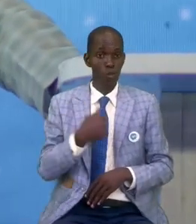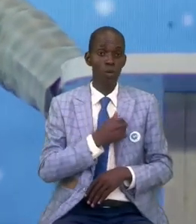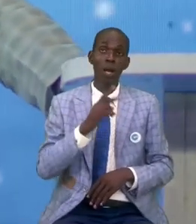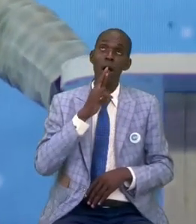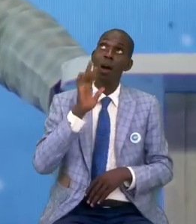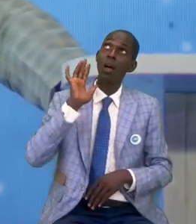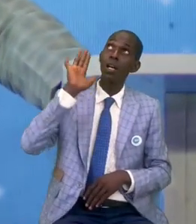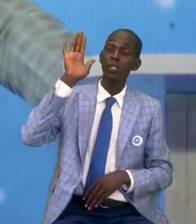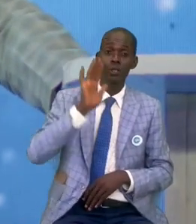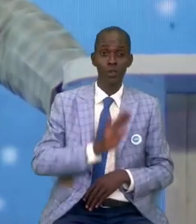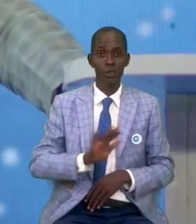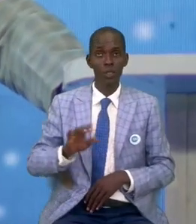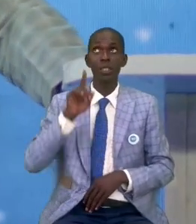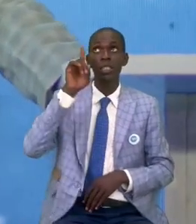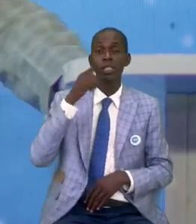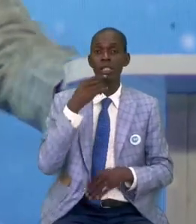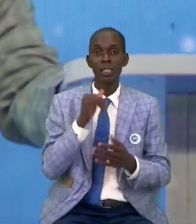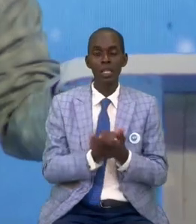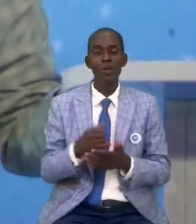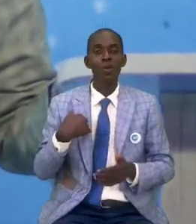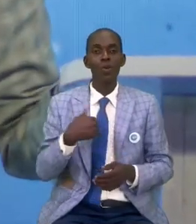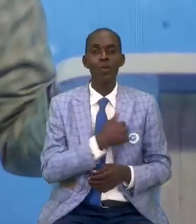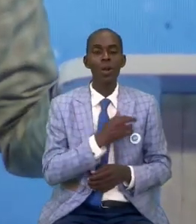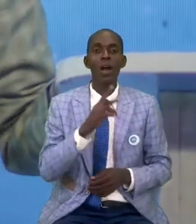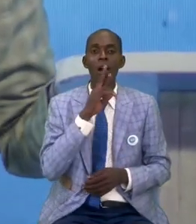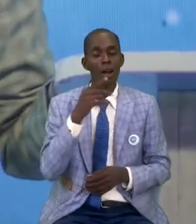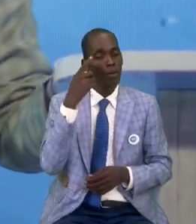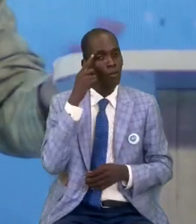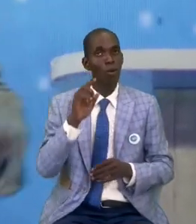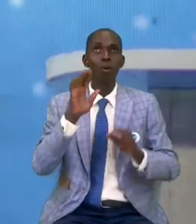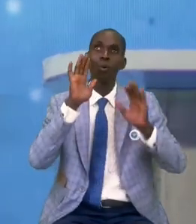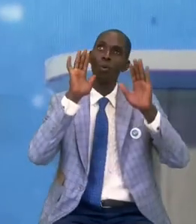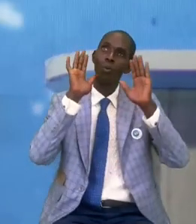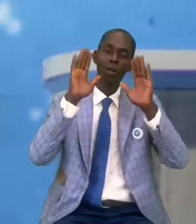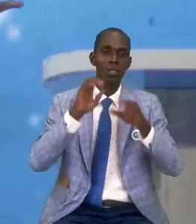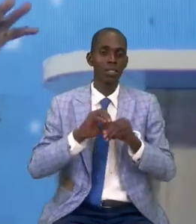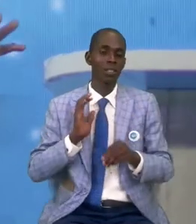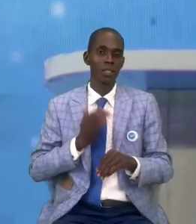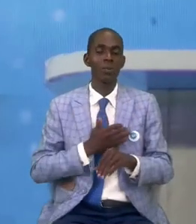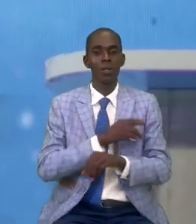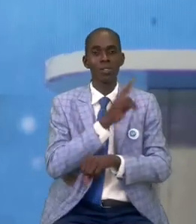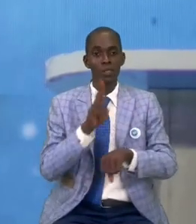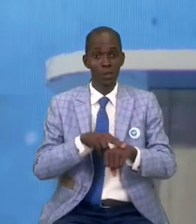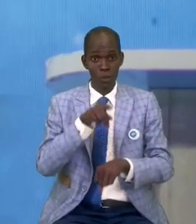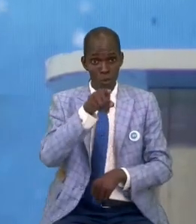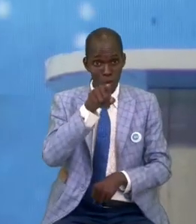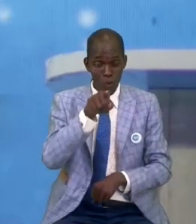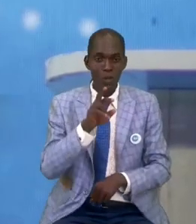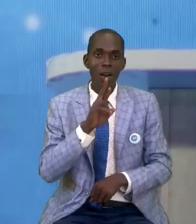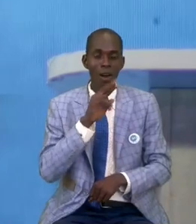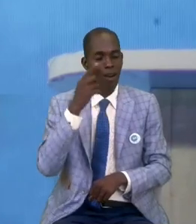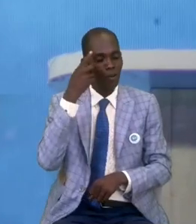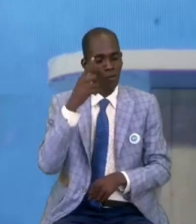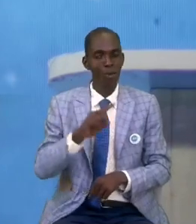wonders in our nation. You are for signs and wonders. There's no way somebody can be a child